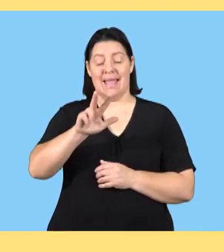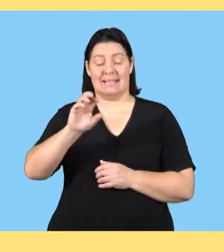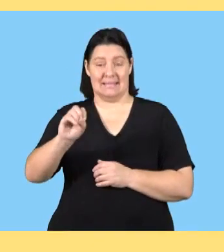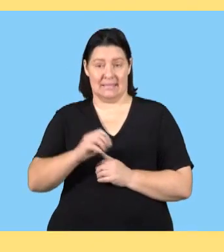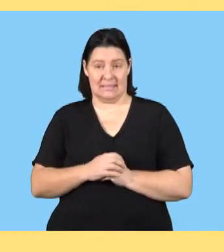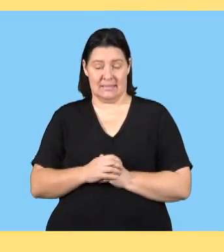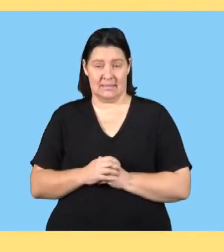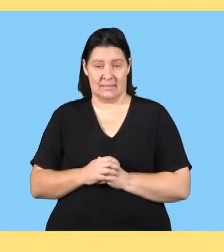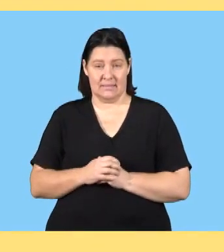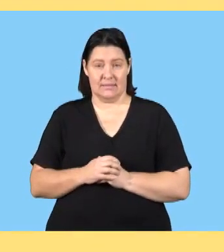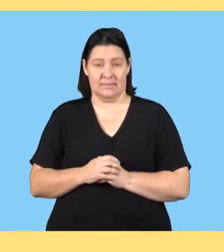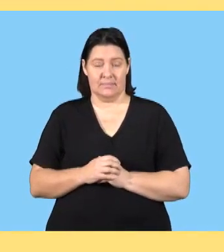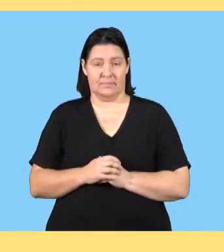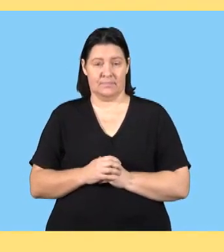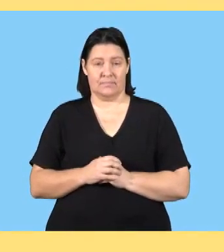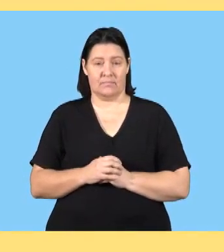280.